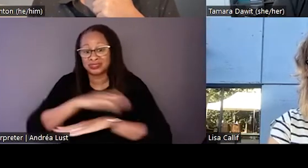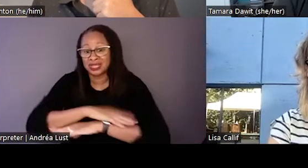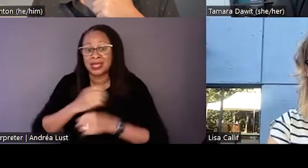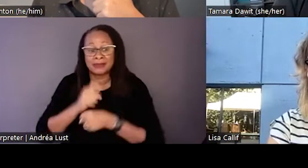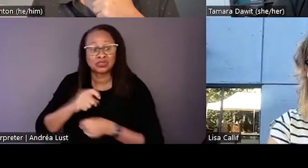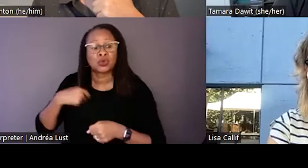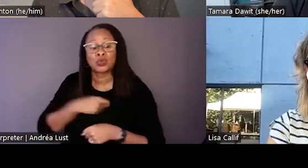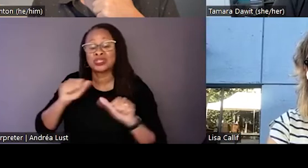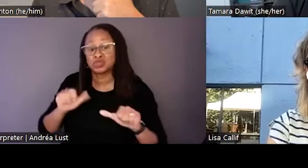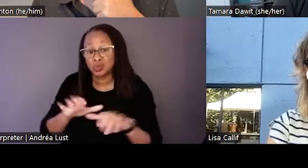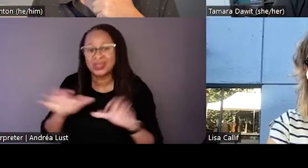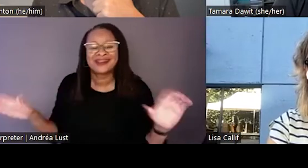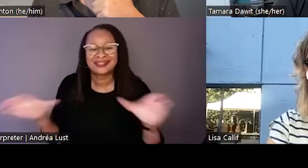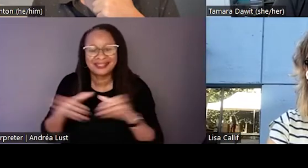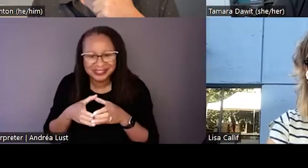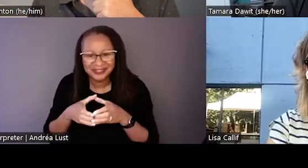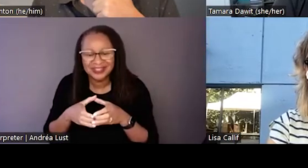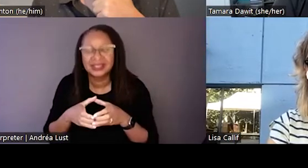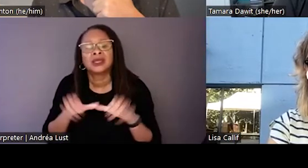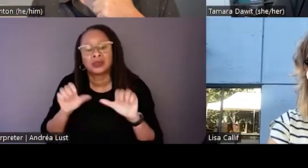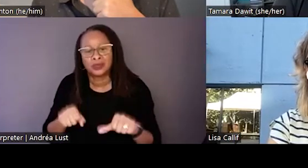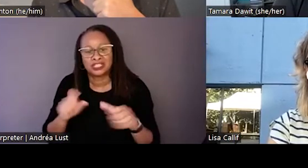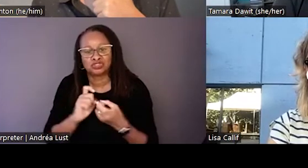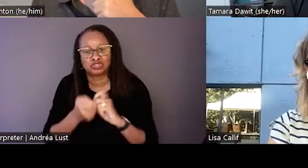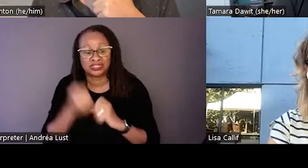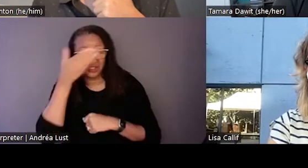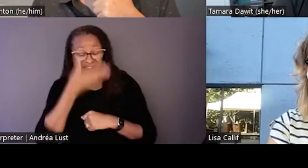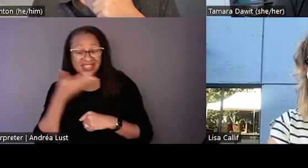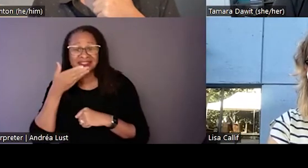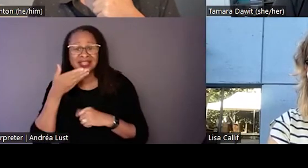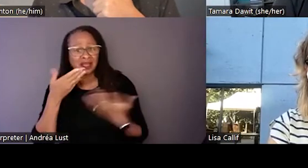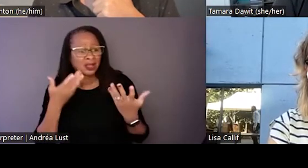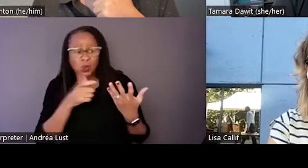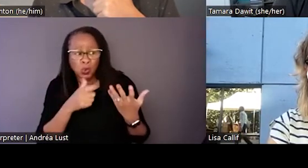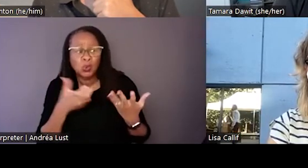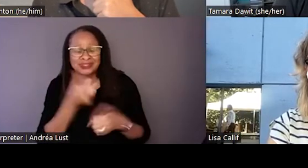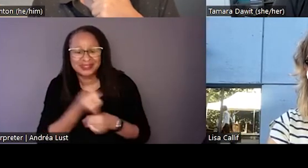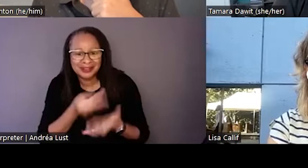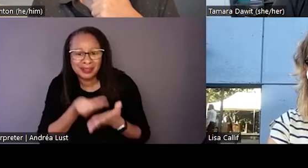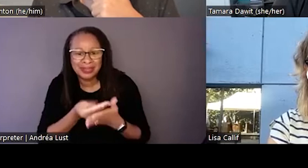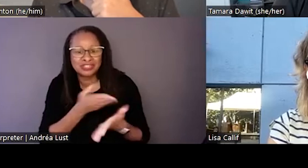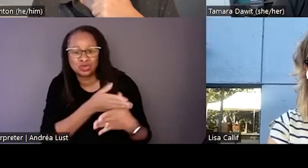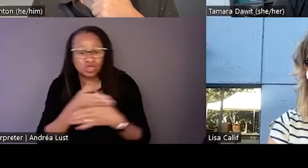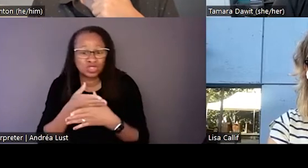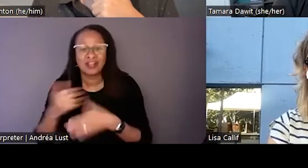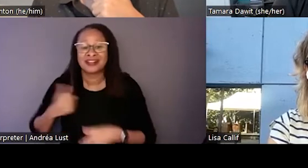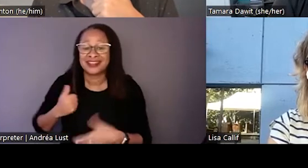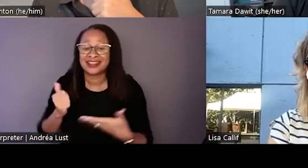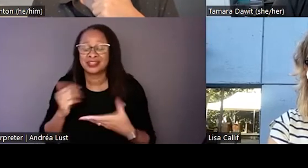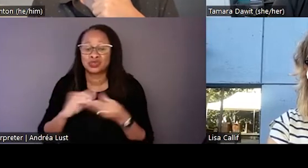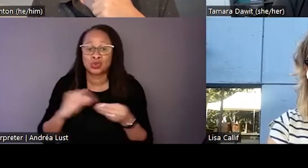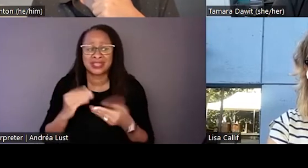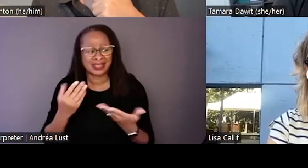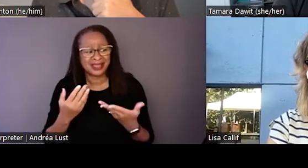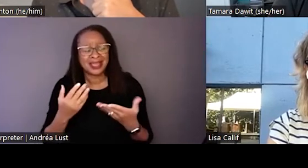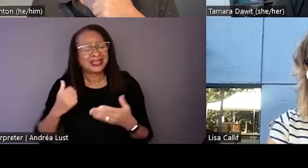these things collectively and we can change the face of who is being financed to share Canadian stories and what are Canadian